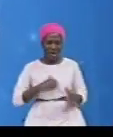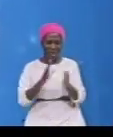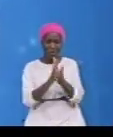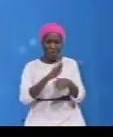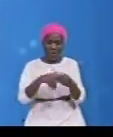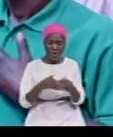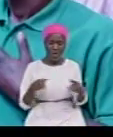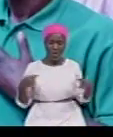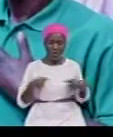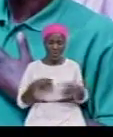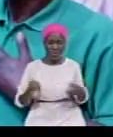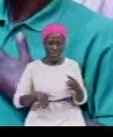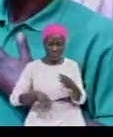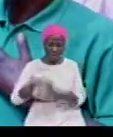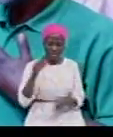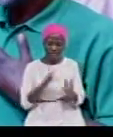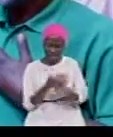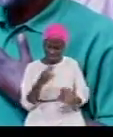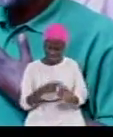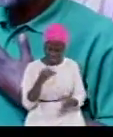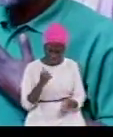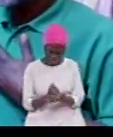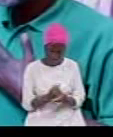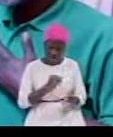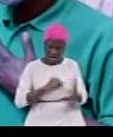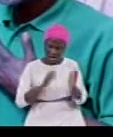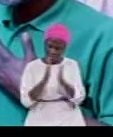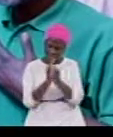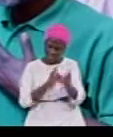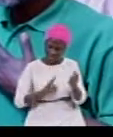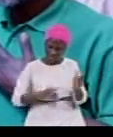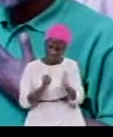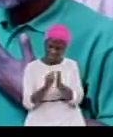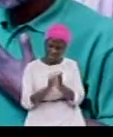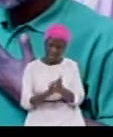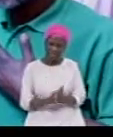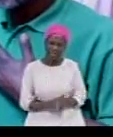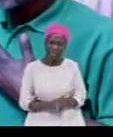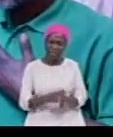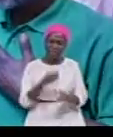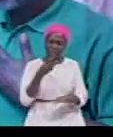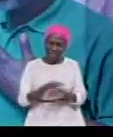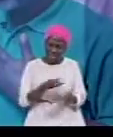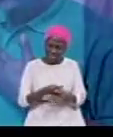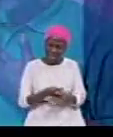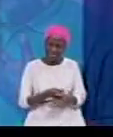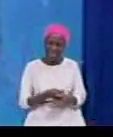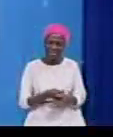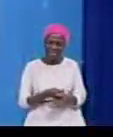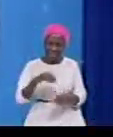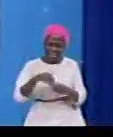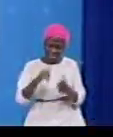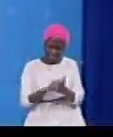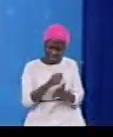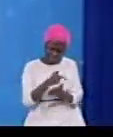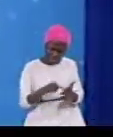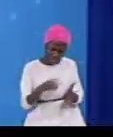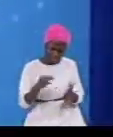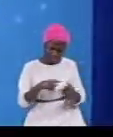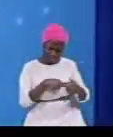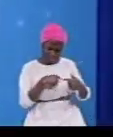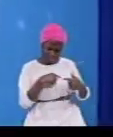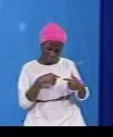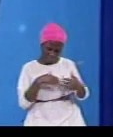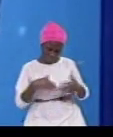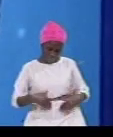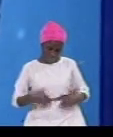vanish away in Jesus' name. I pray, Lord, the hardness in that part of the body, in the tummy, on that right-hand